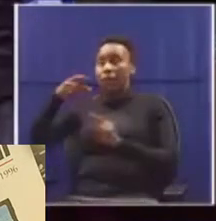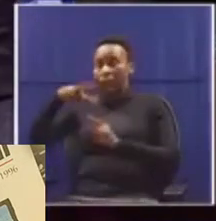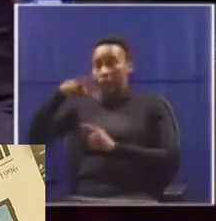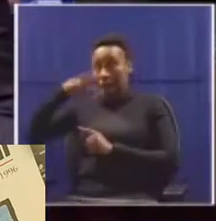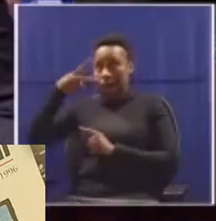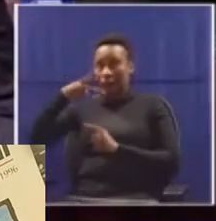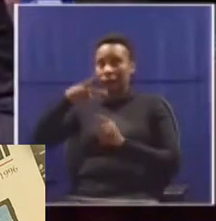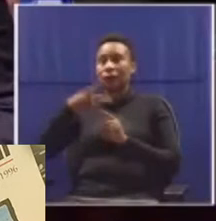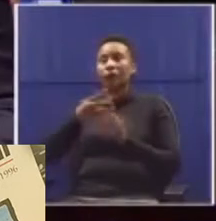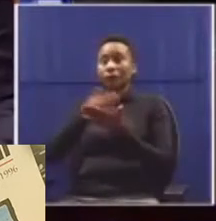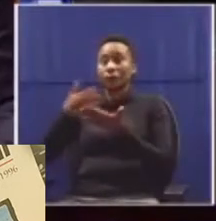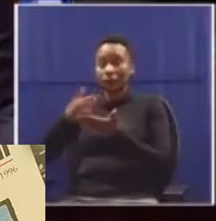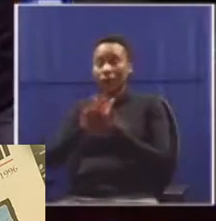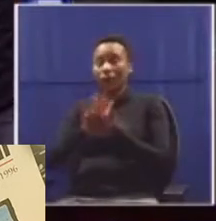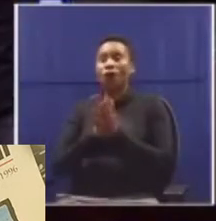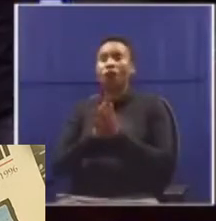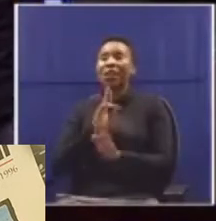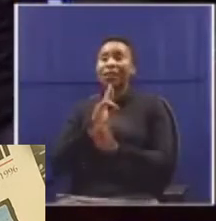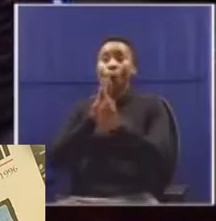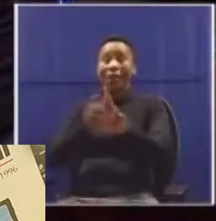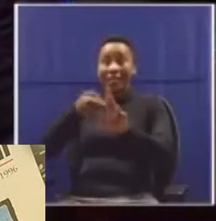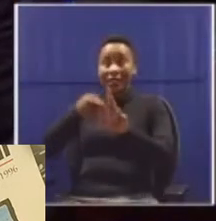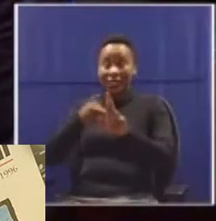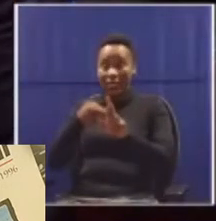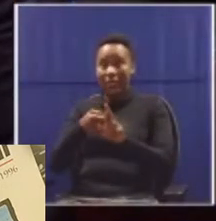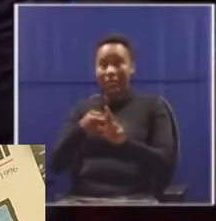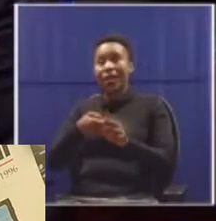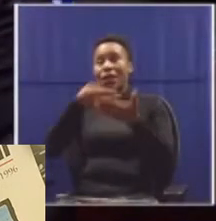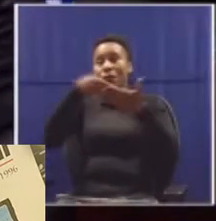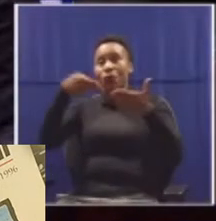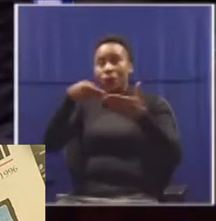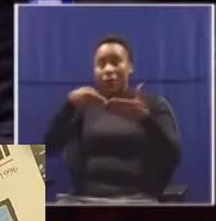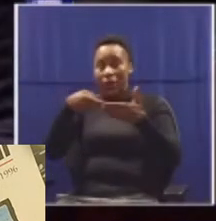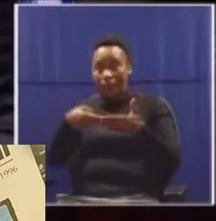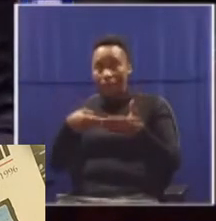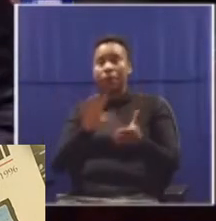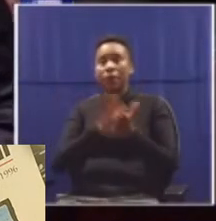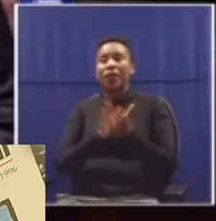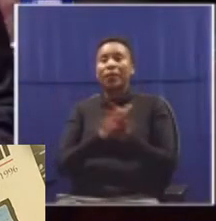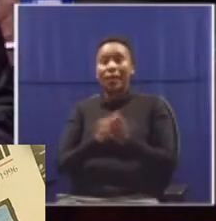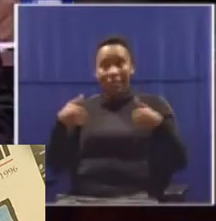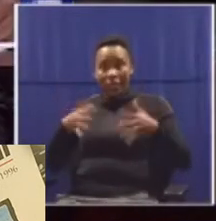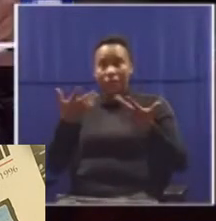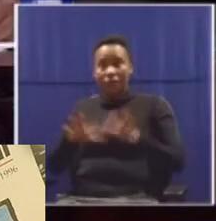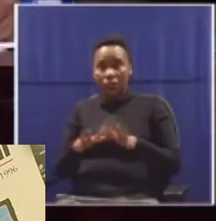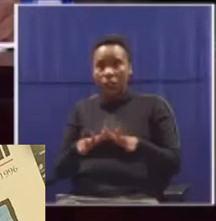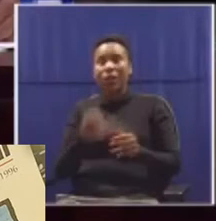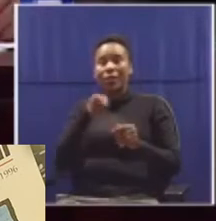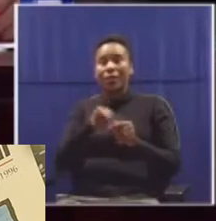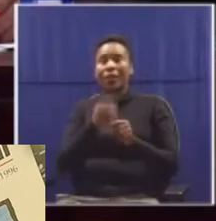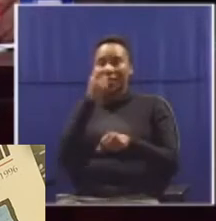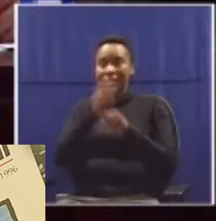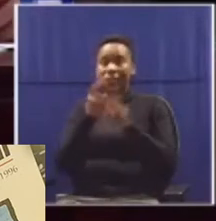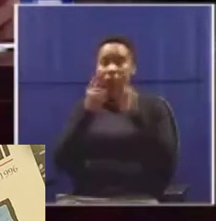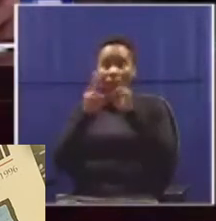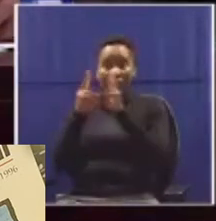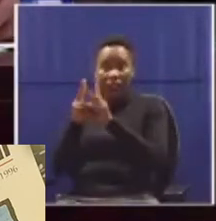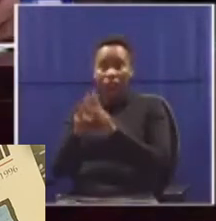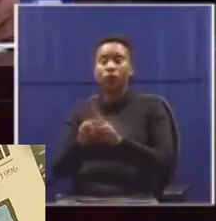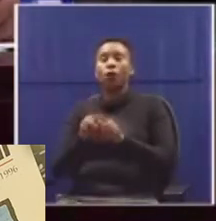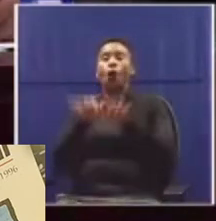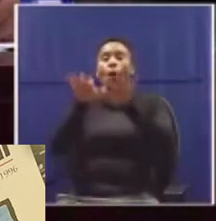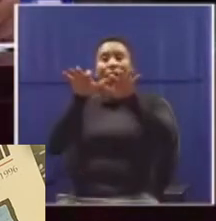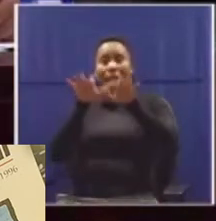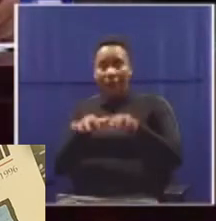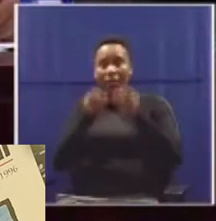part of responding to grade listing this work has already started and will require our oversight as Parliament across the list five